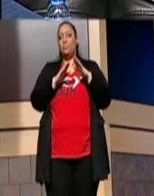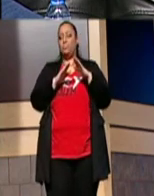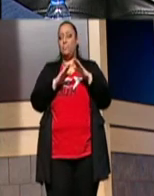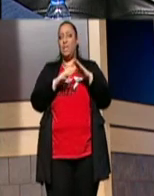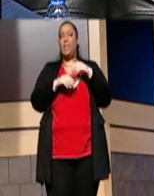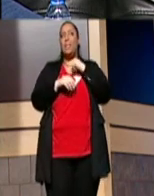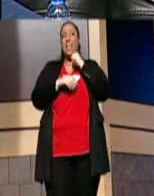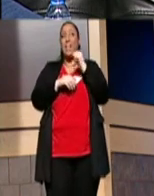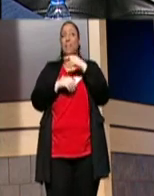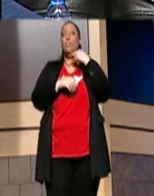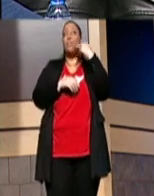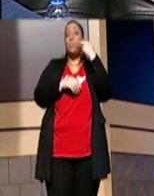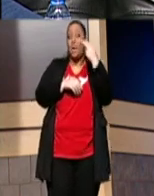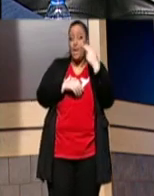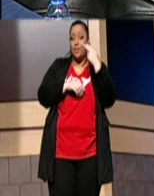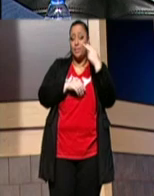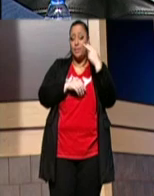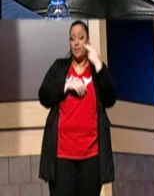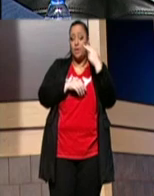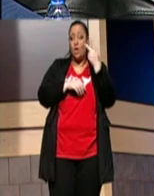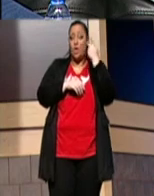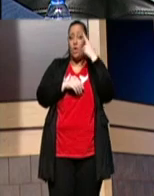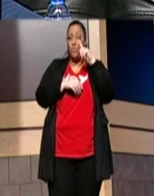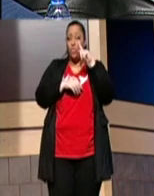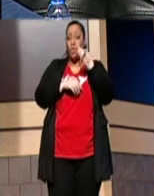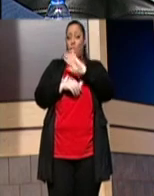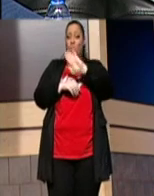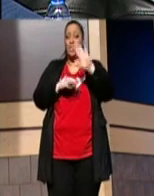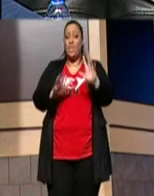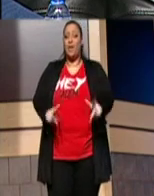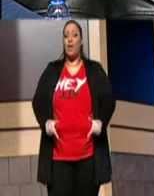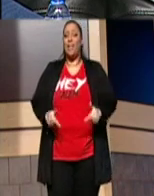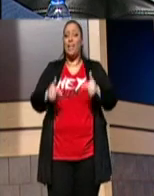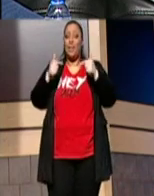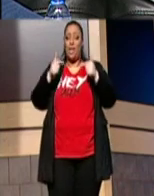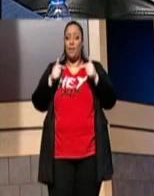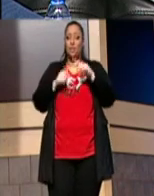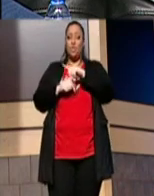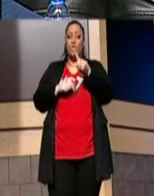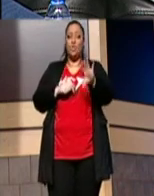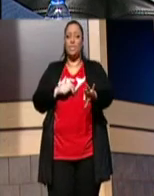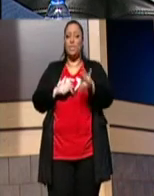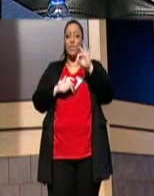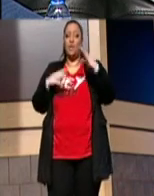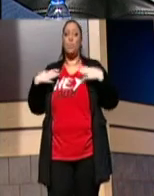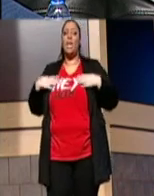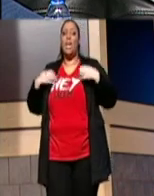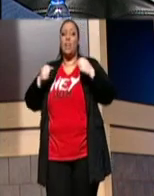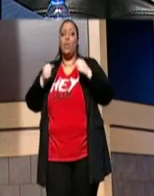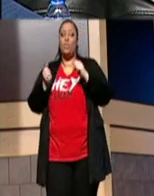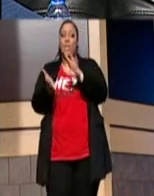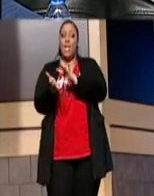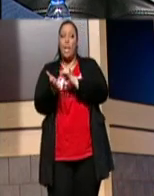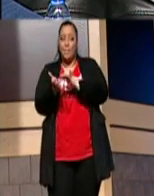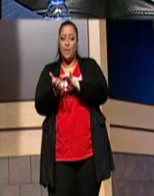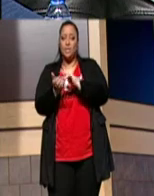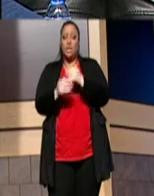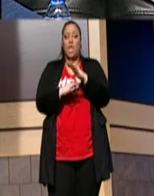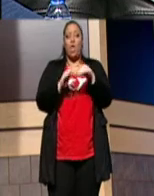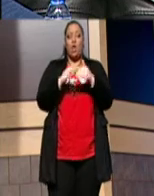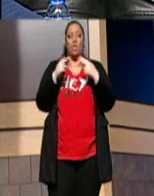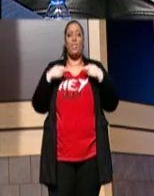eyes. Keep them in the midst of thy heart. For they are life to those that find them, and health and medicine to all their